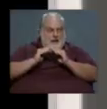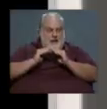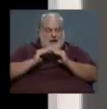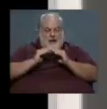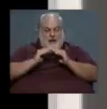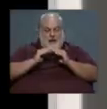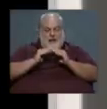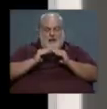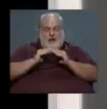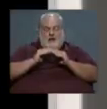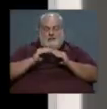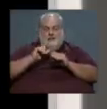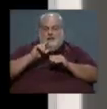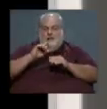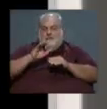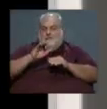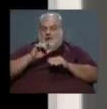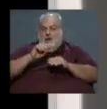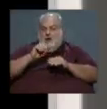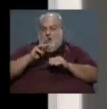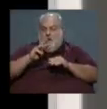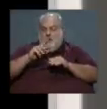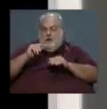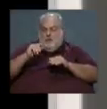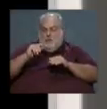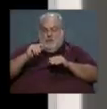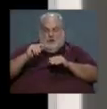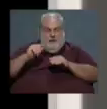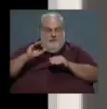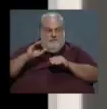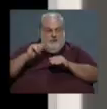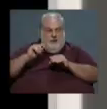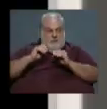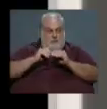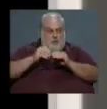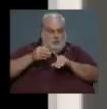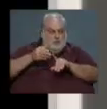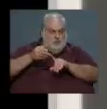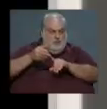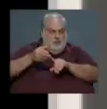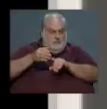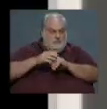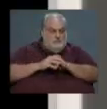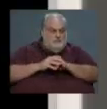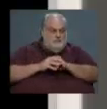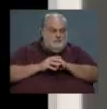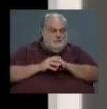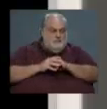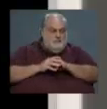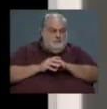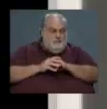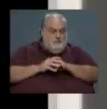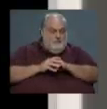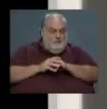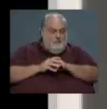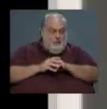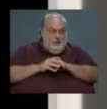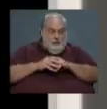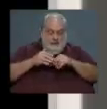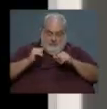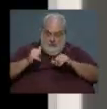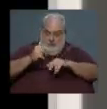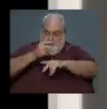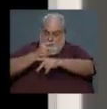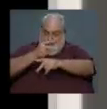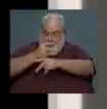foot this way. Okay. So it actually will be actually a straighter path. So even with that transition going through there, are you going to be able to keep those